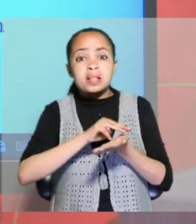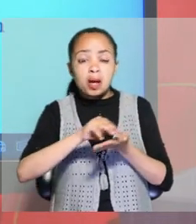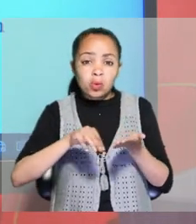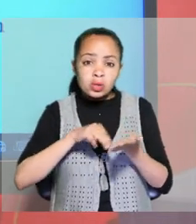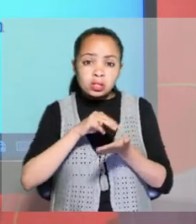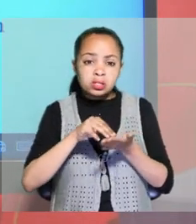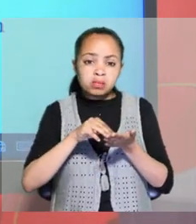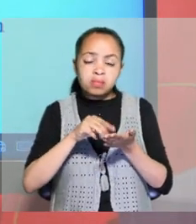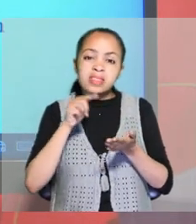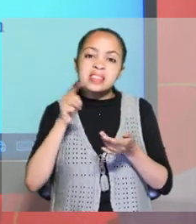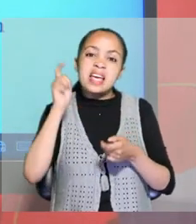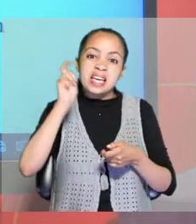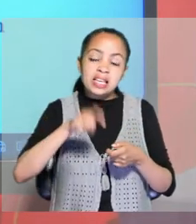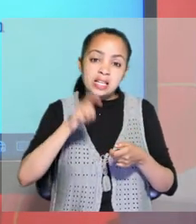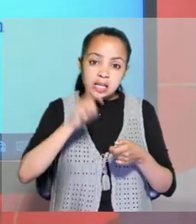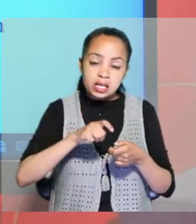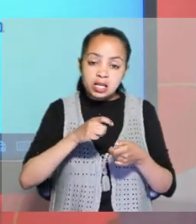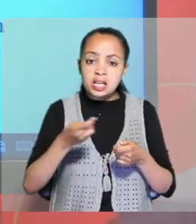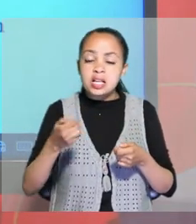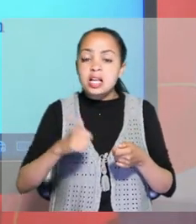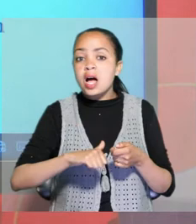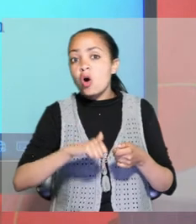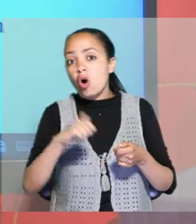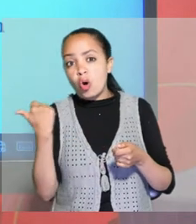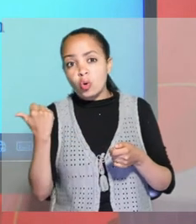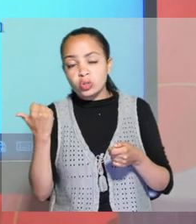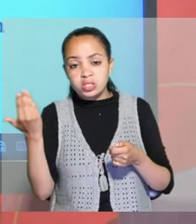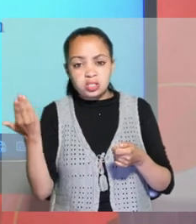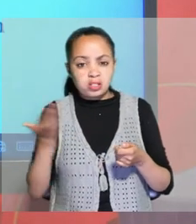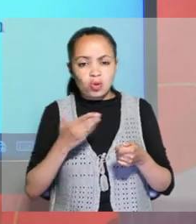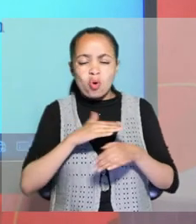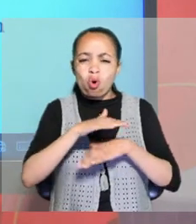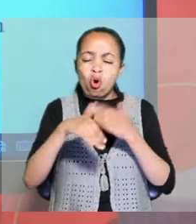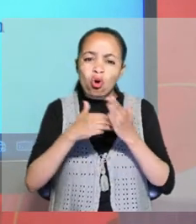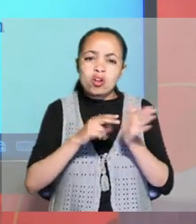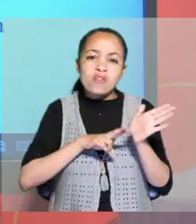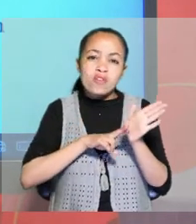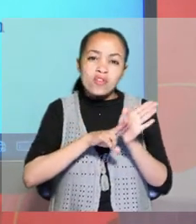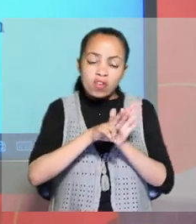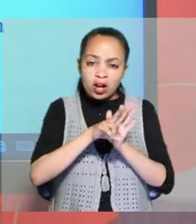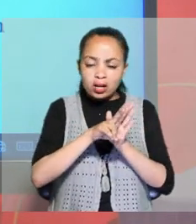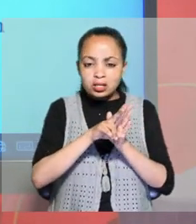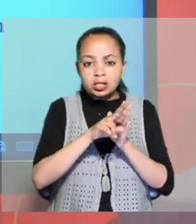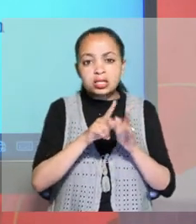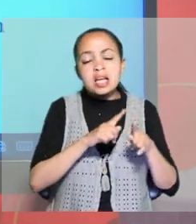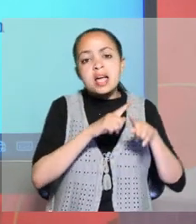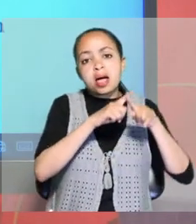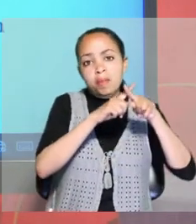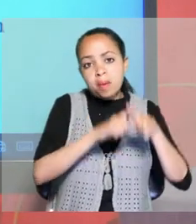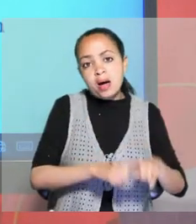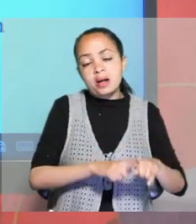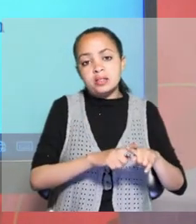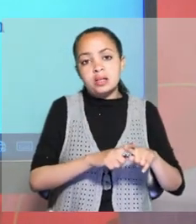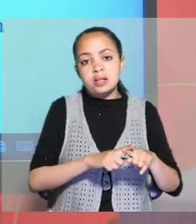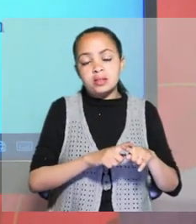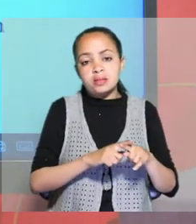metabolism, they need a host. By that, all viruses are a parasite.